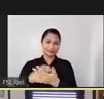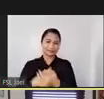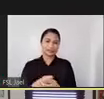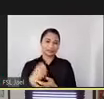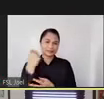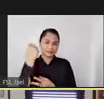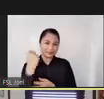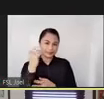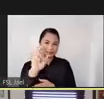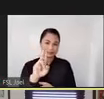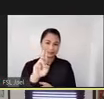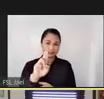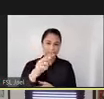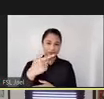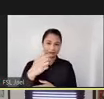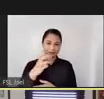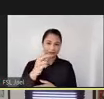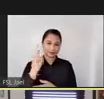slide, please.